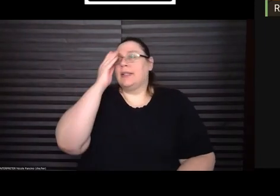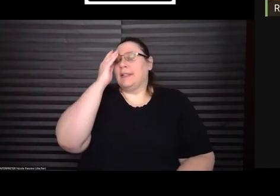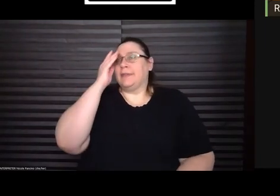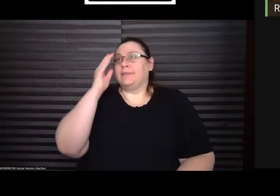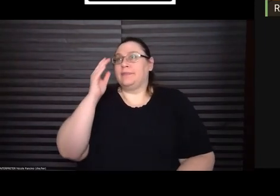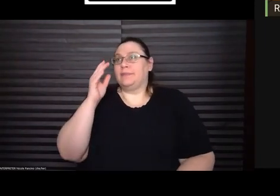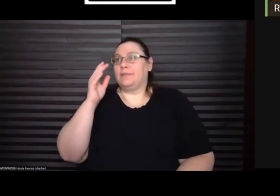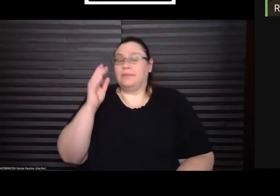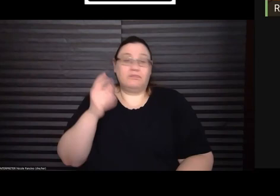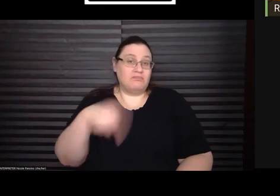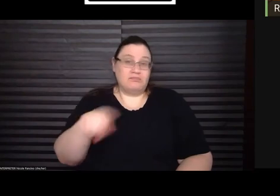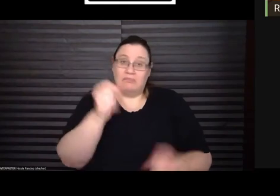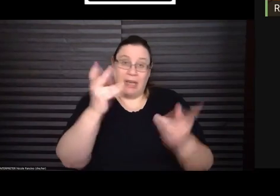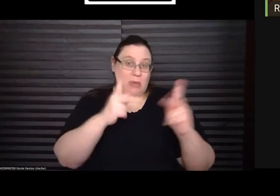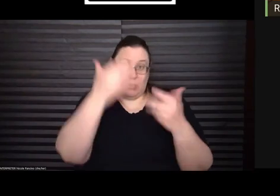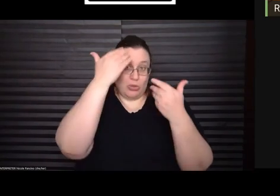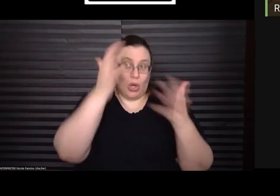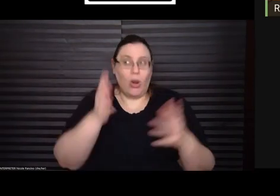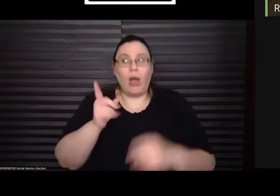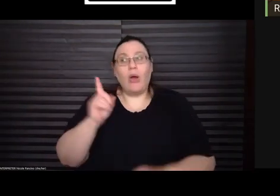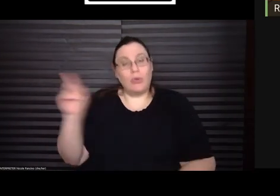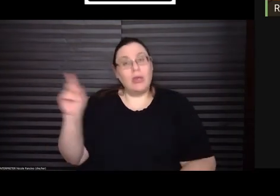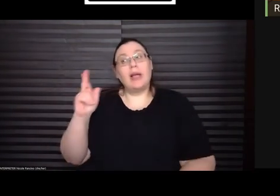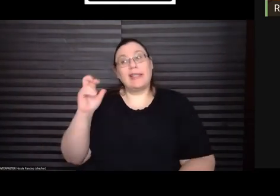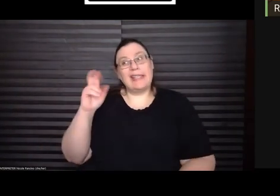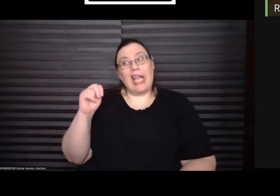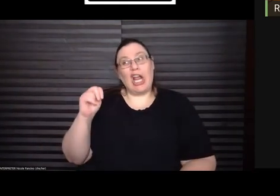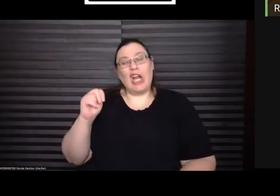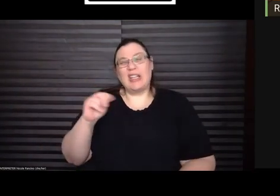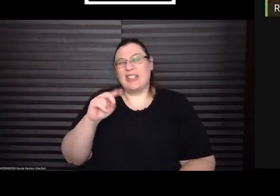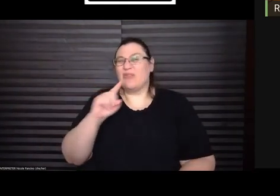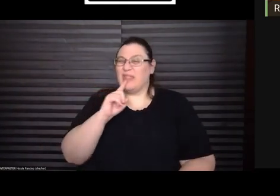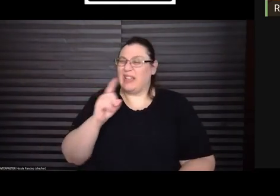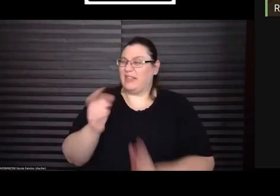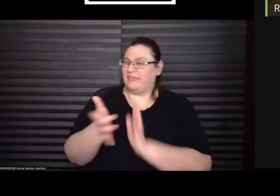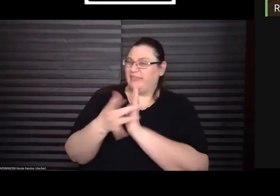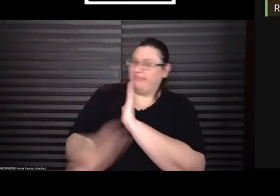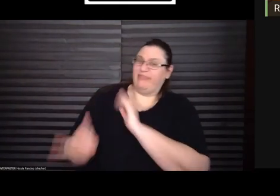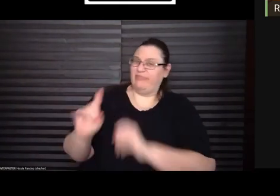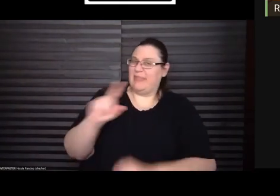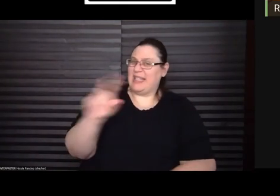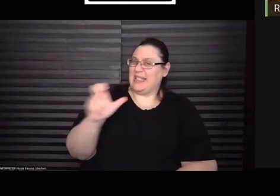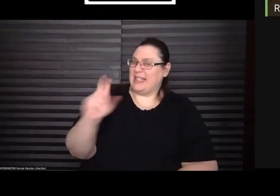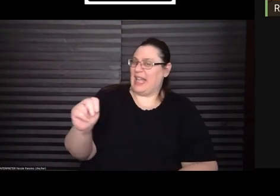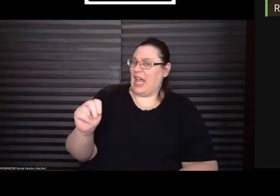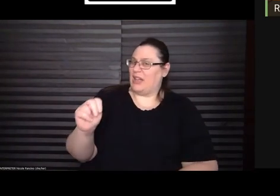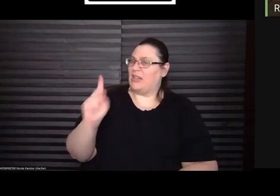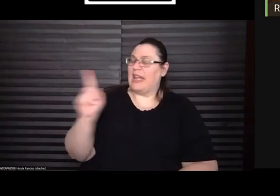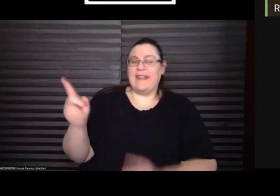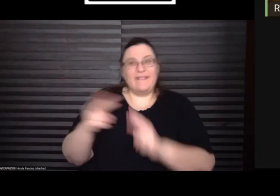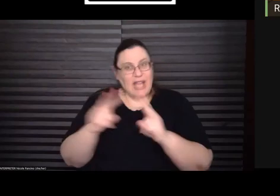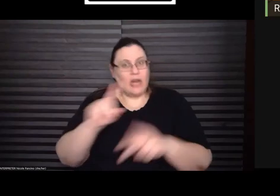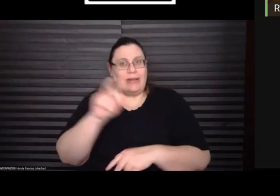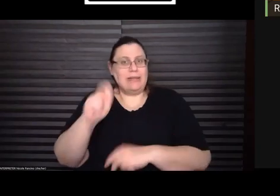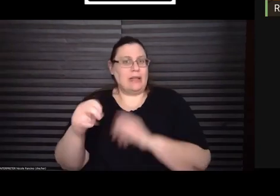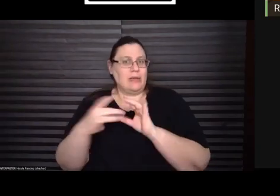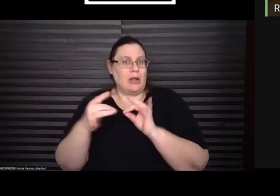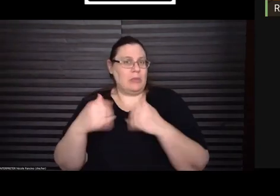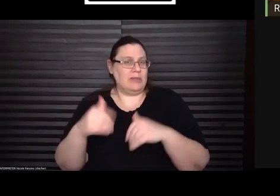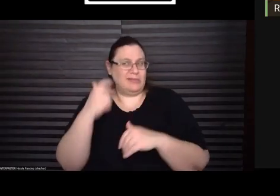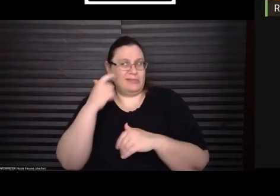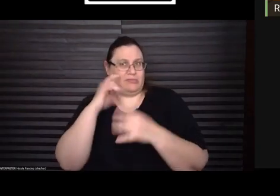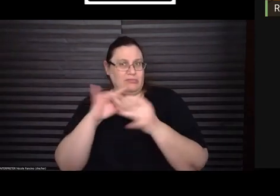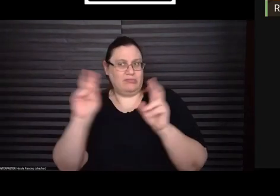is, not many people know this about her, but, you know, she's kind of a Zen master, you know? And that is like such a Zen thing to